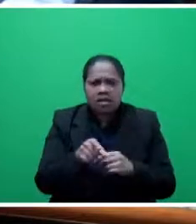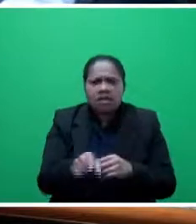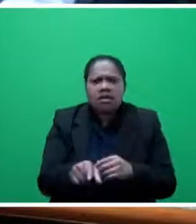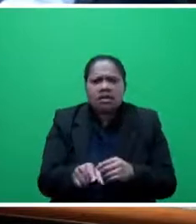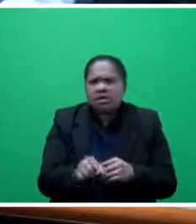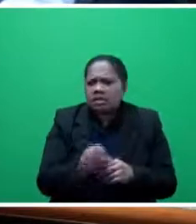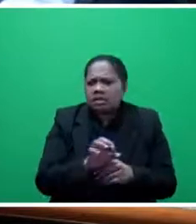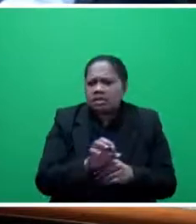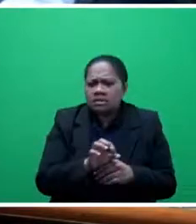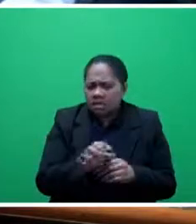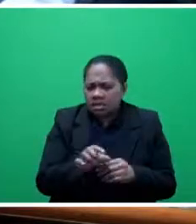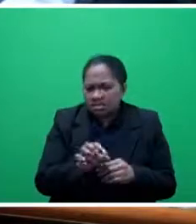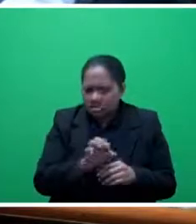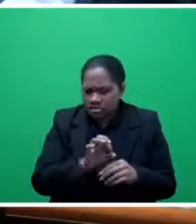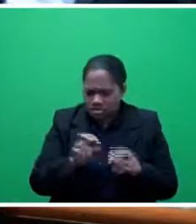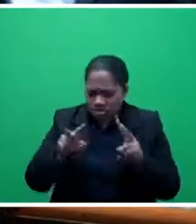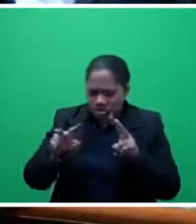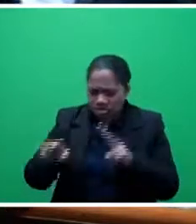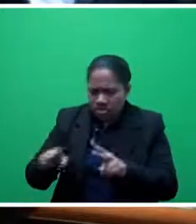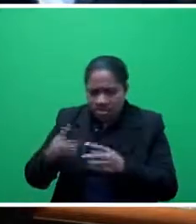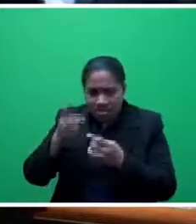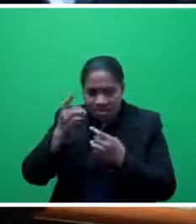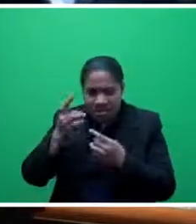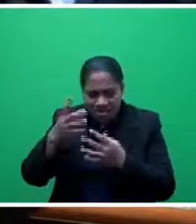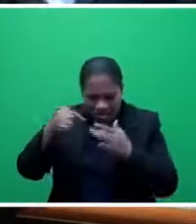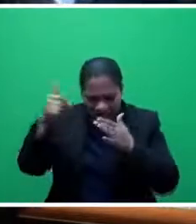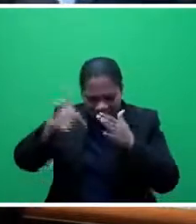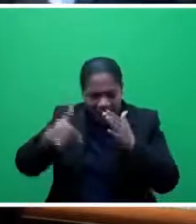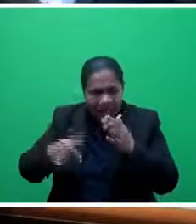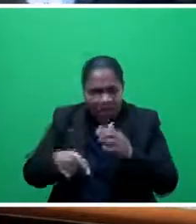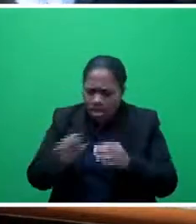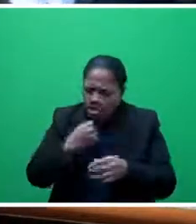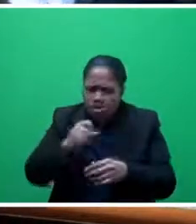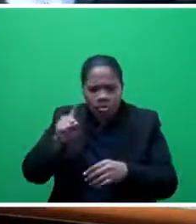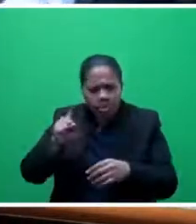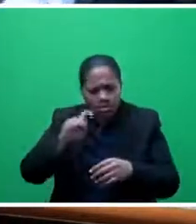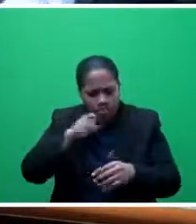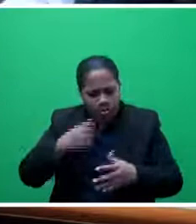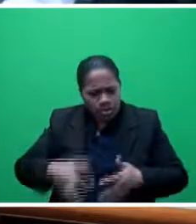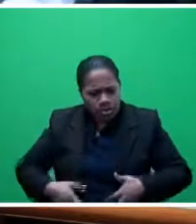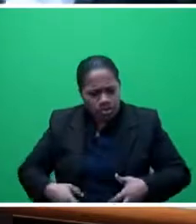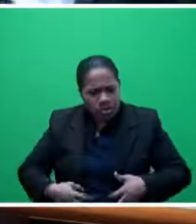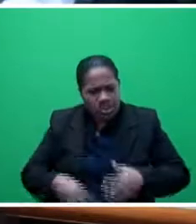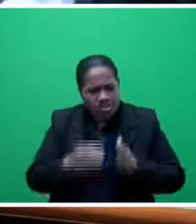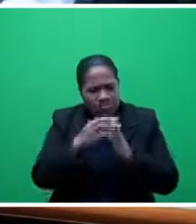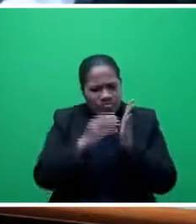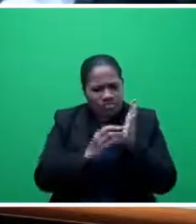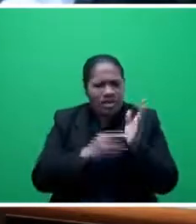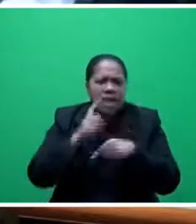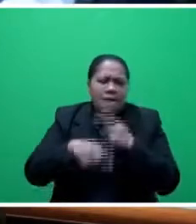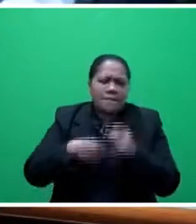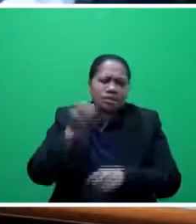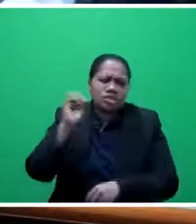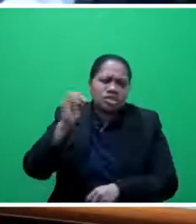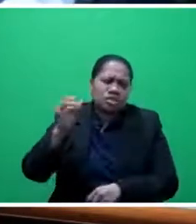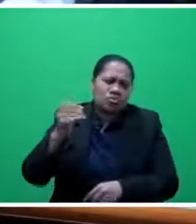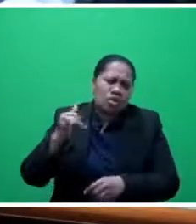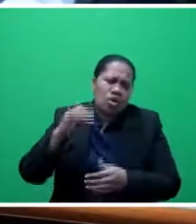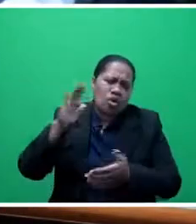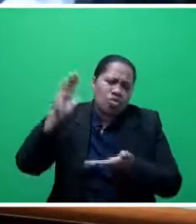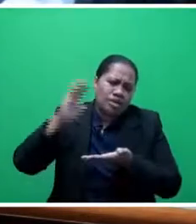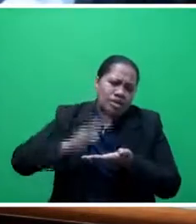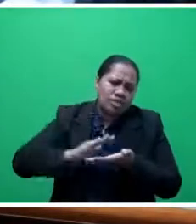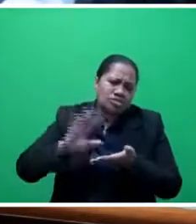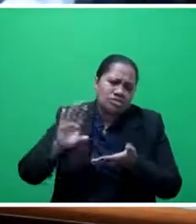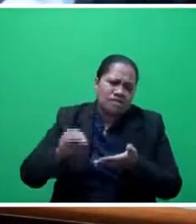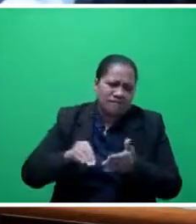details, nobody will complain about the major components of the budget, which is either zero rating or reduction of duties and excise